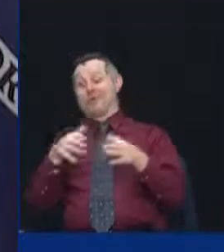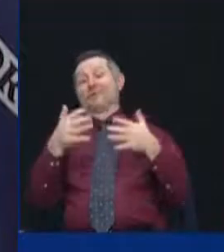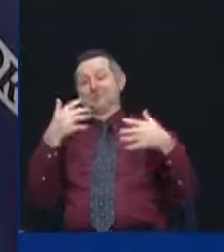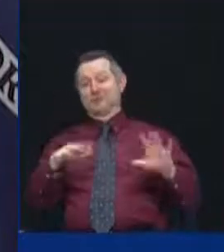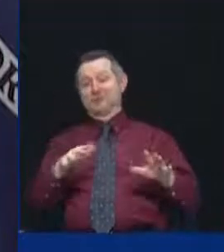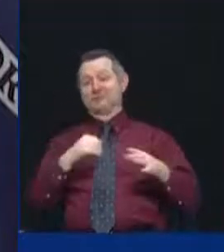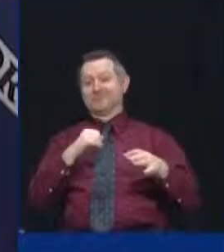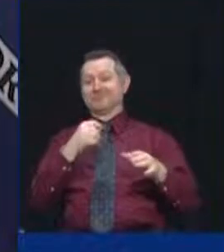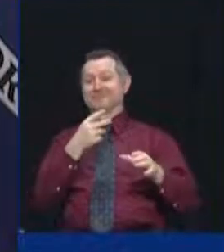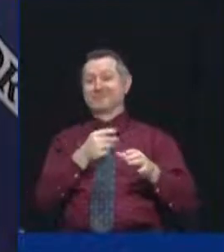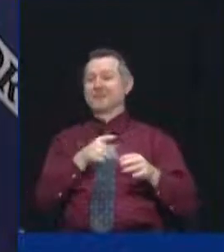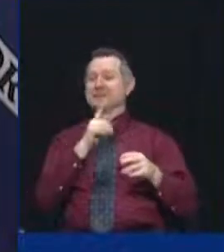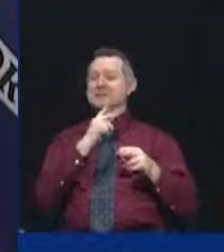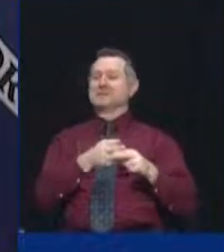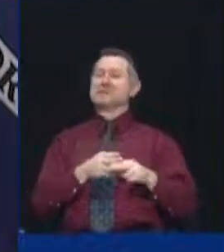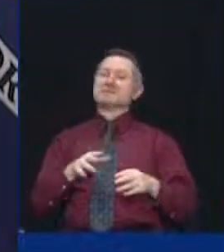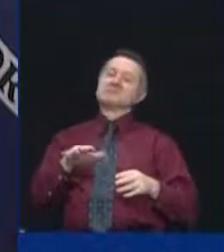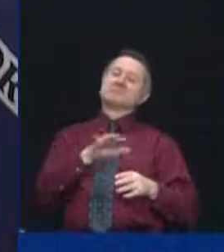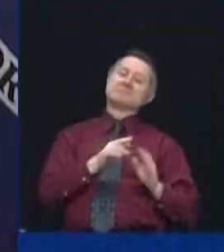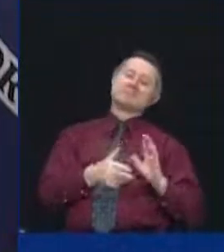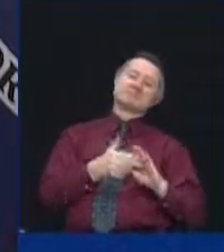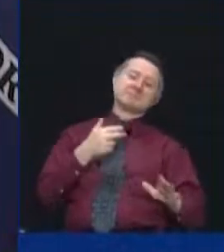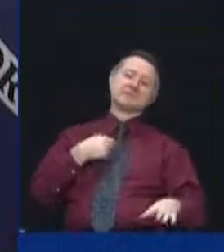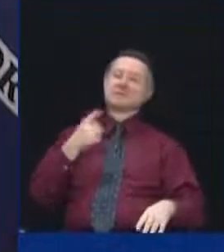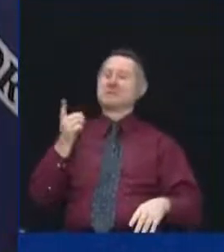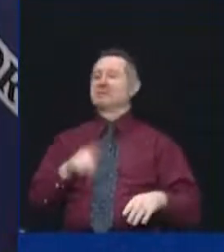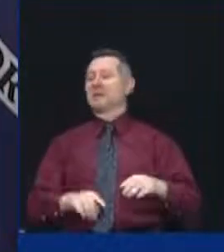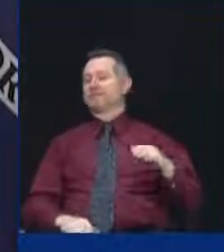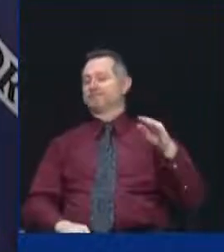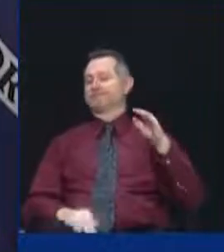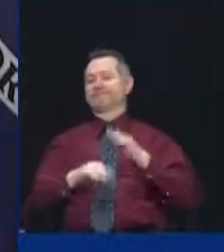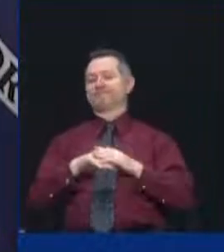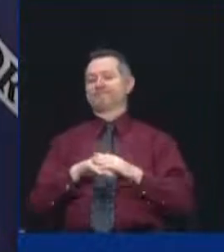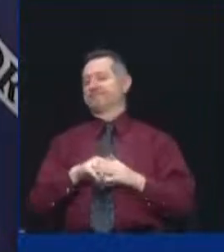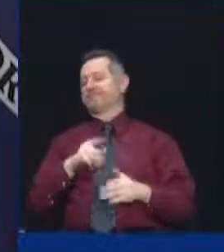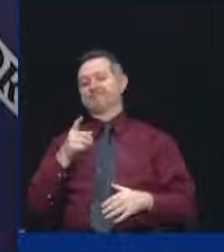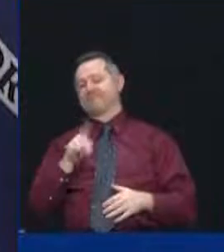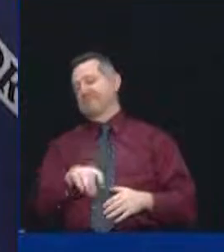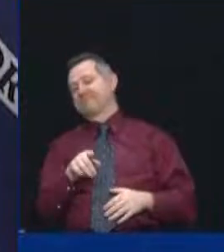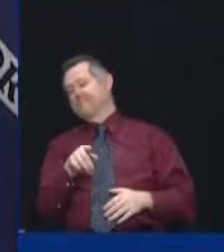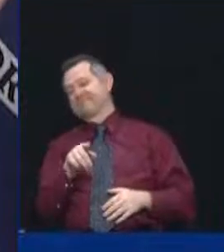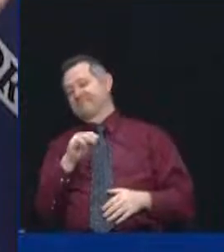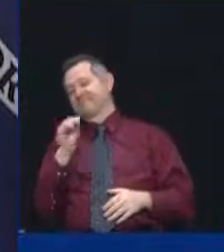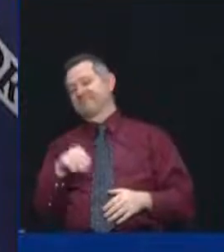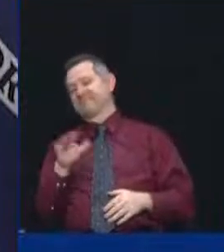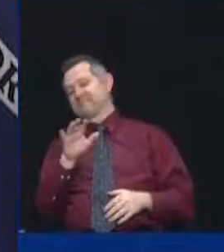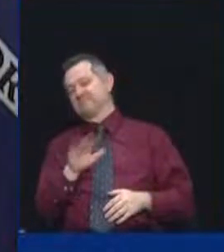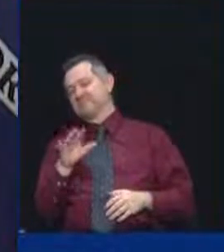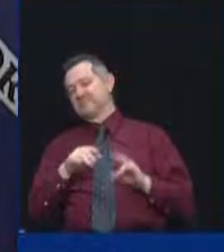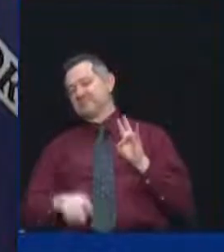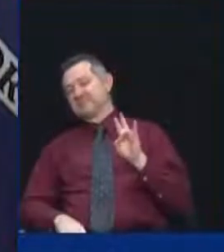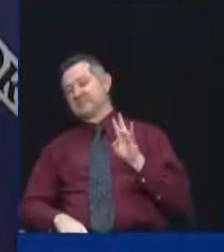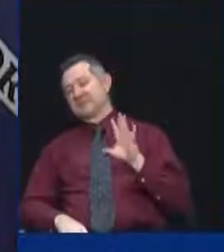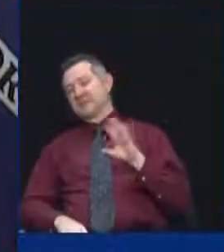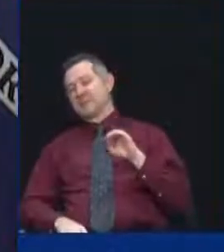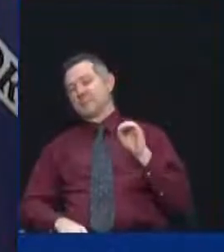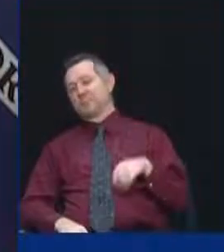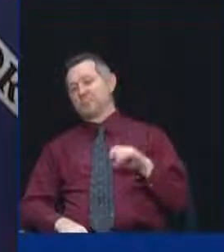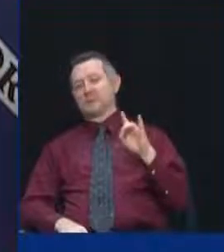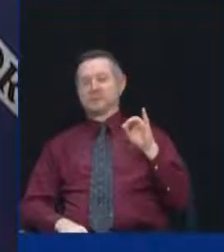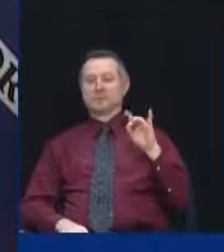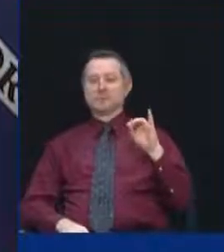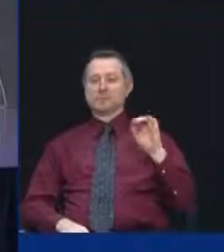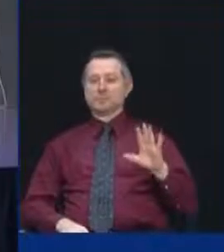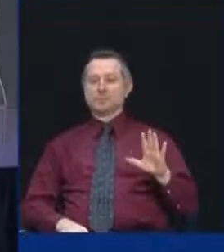say is unreachable, is 75, 80, 70. What's their last